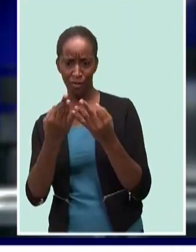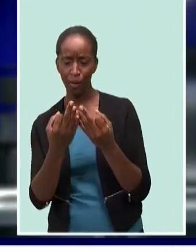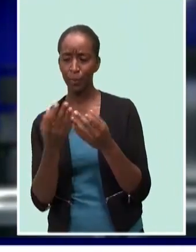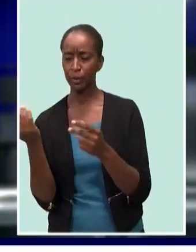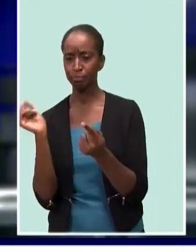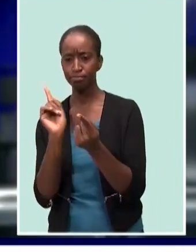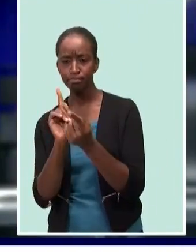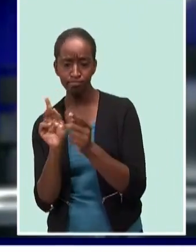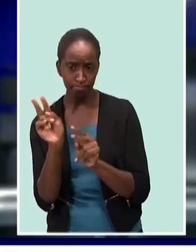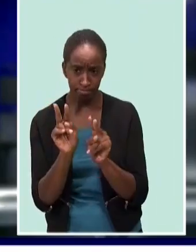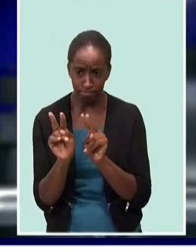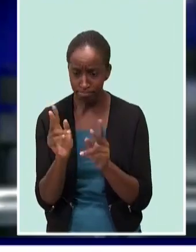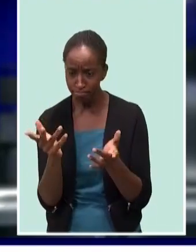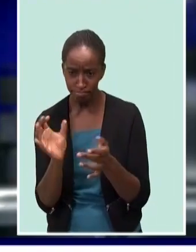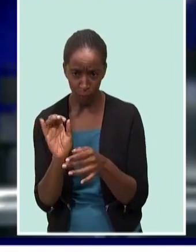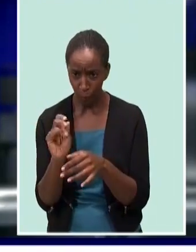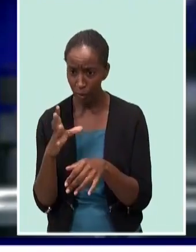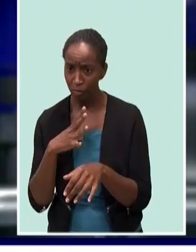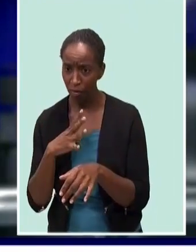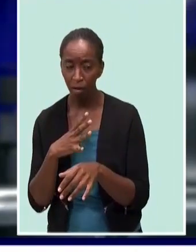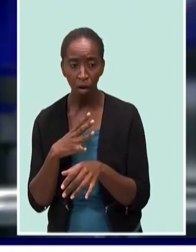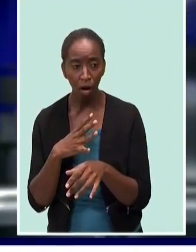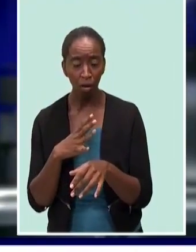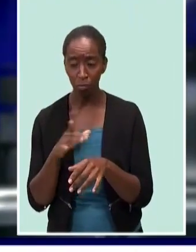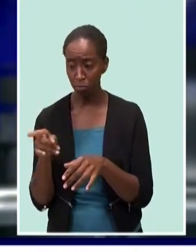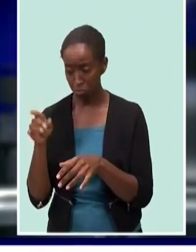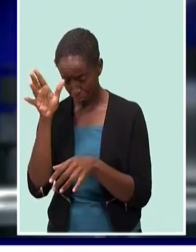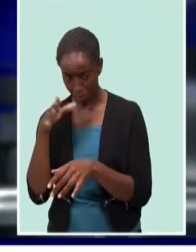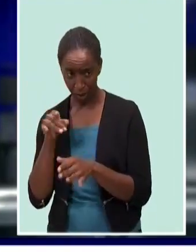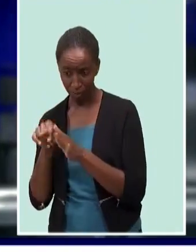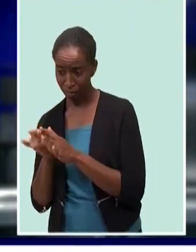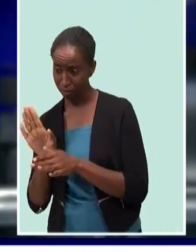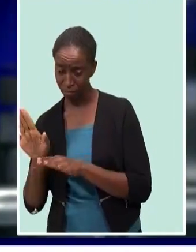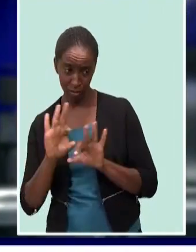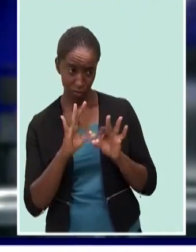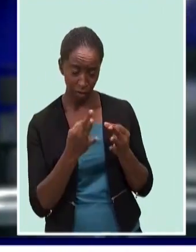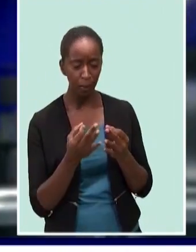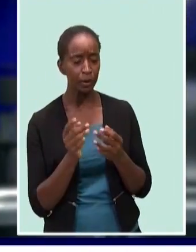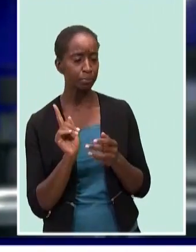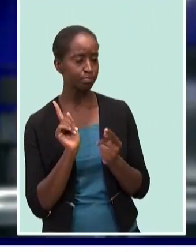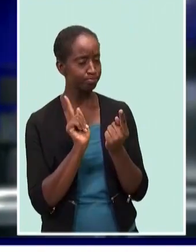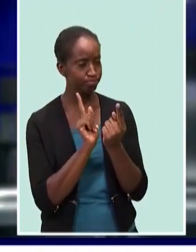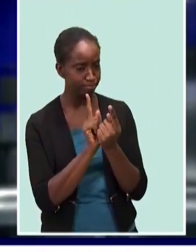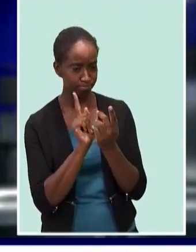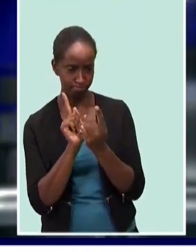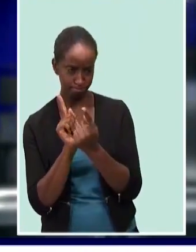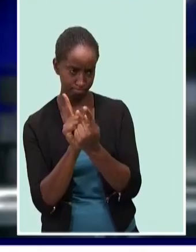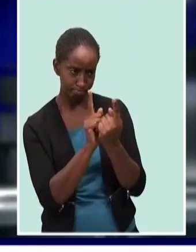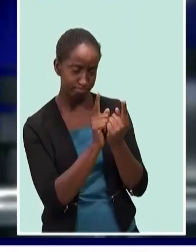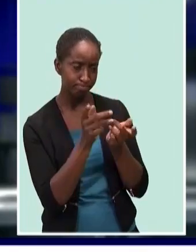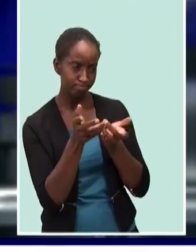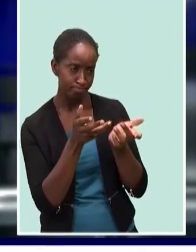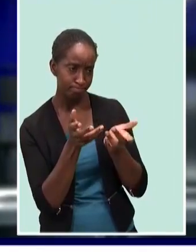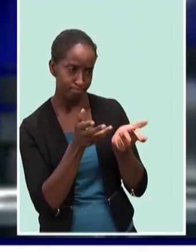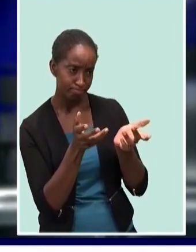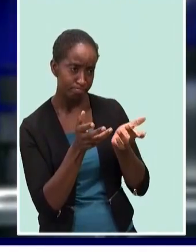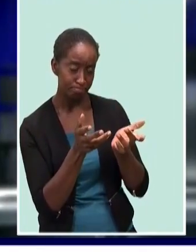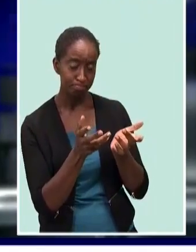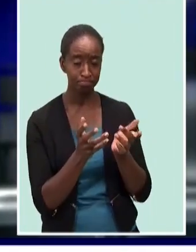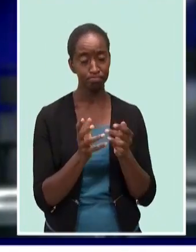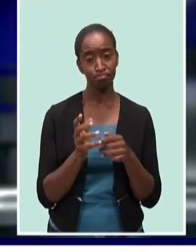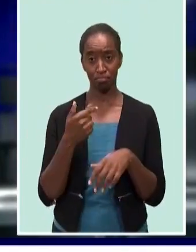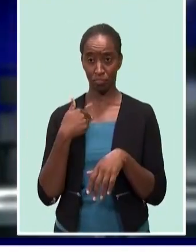time, and thankfully she stopped in to assist the family. Now, I spoke with her briefly, and she told me that this type of support